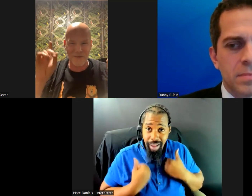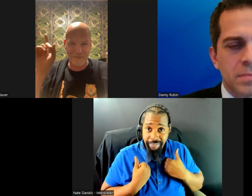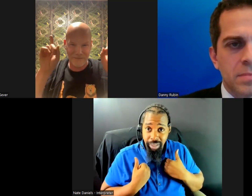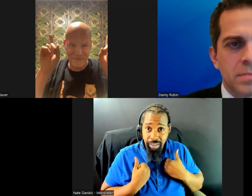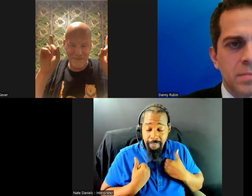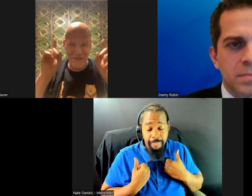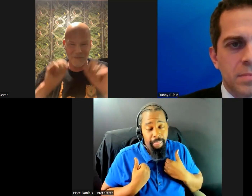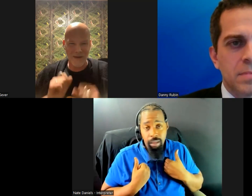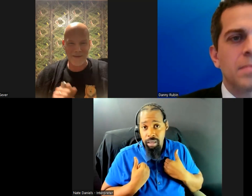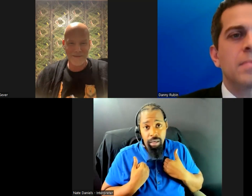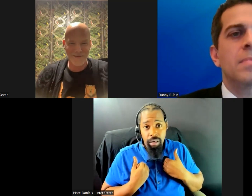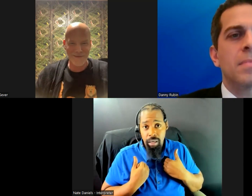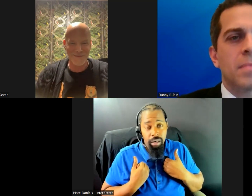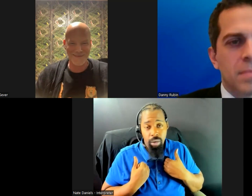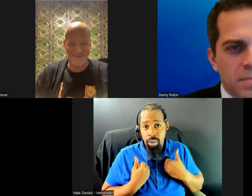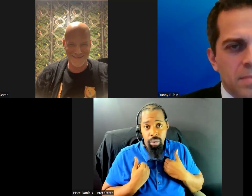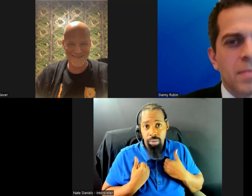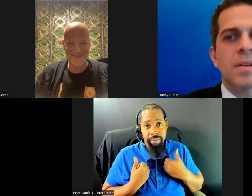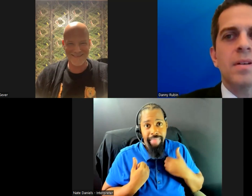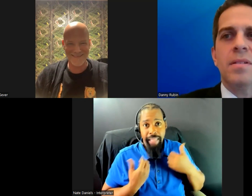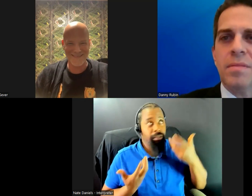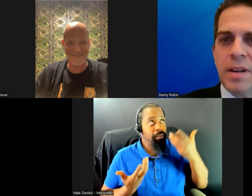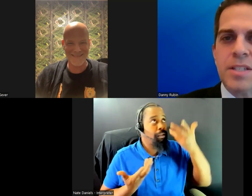it's from up there, you know.